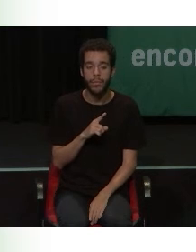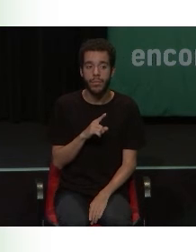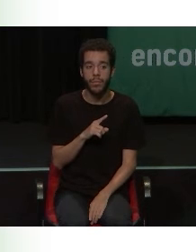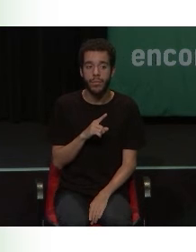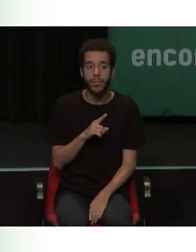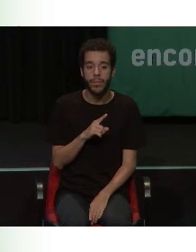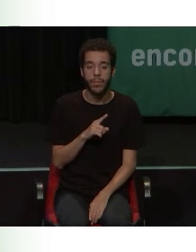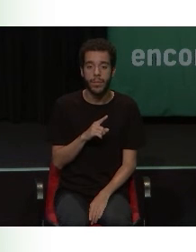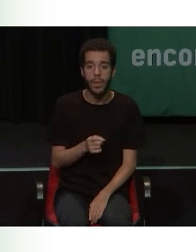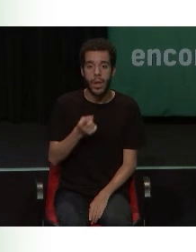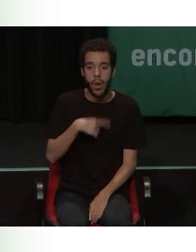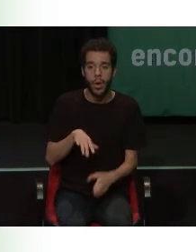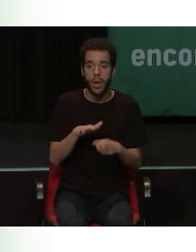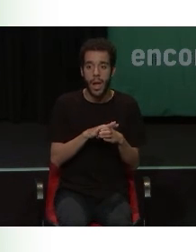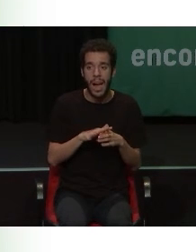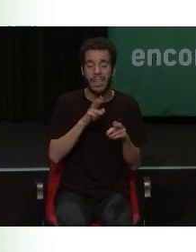also